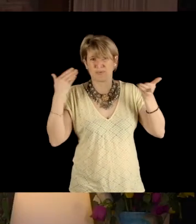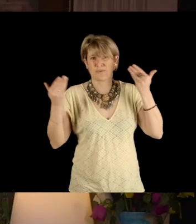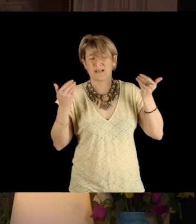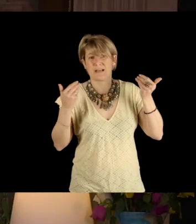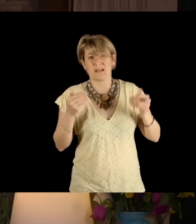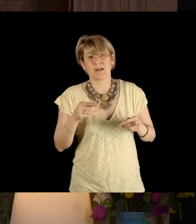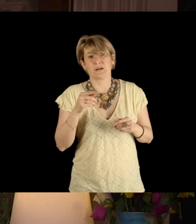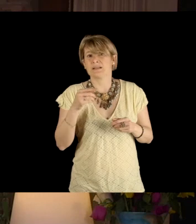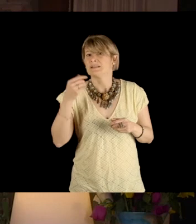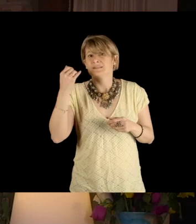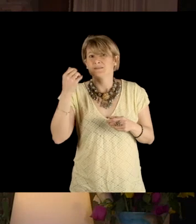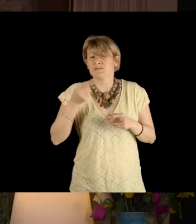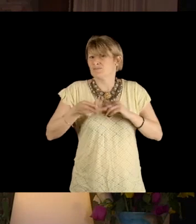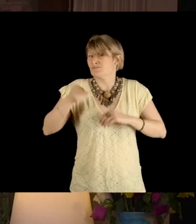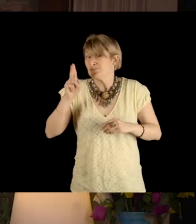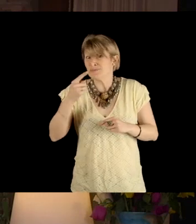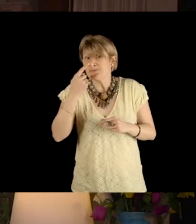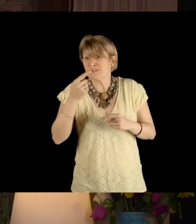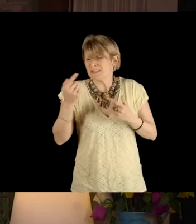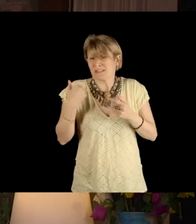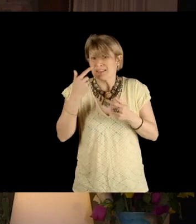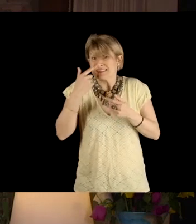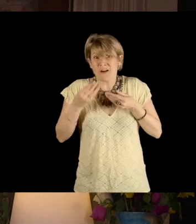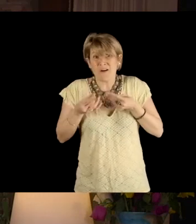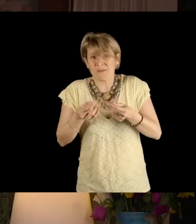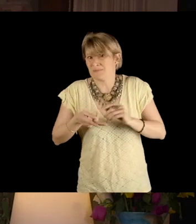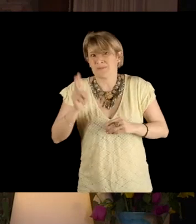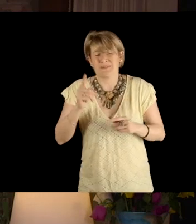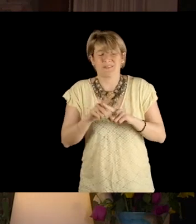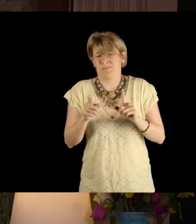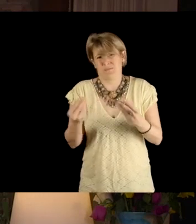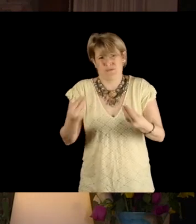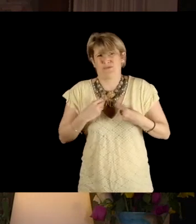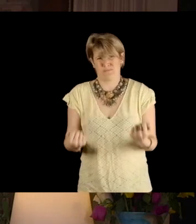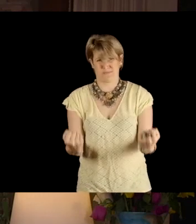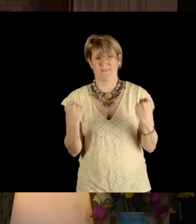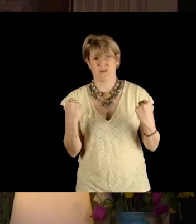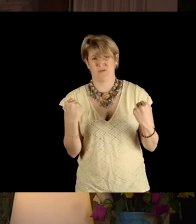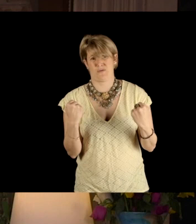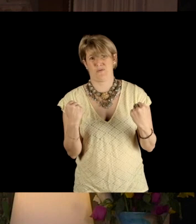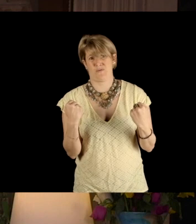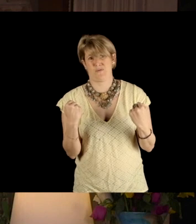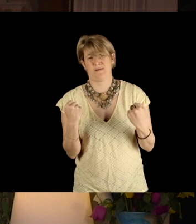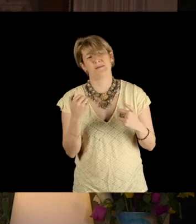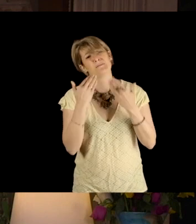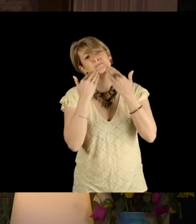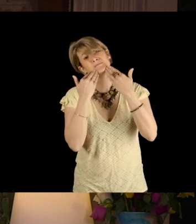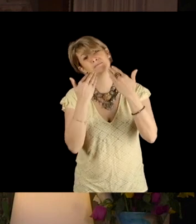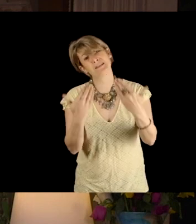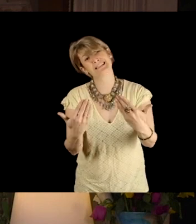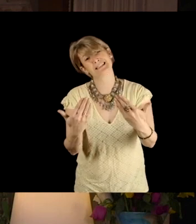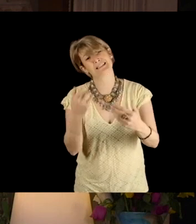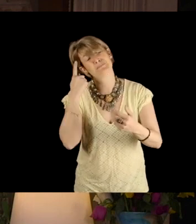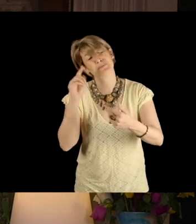of it. Thank you for joining me today. I hope to see you tomorrow. We will be